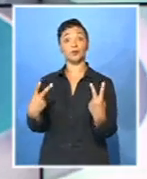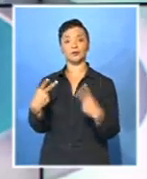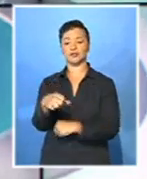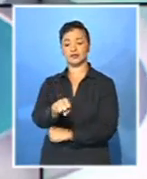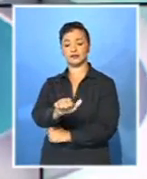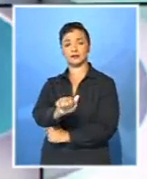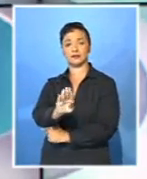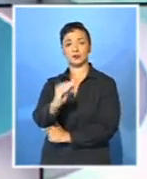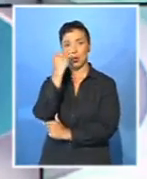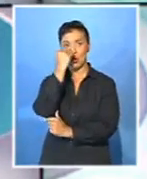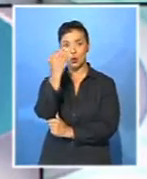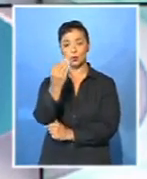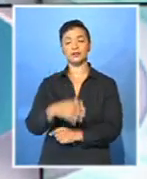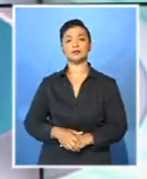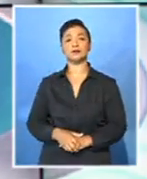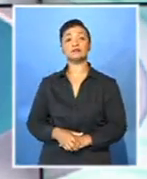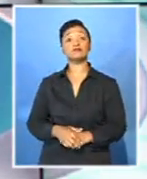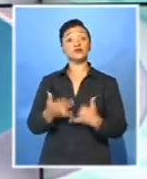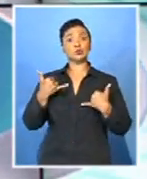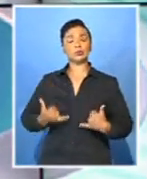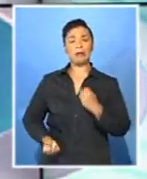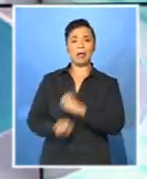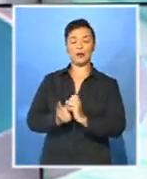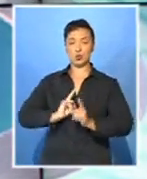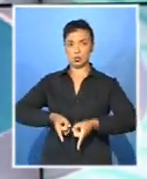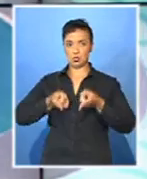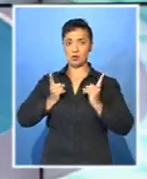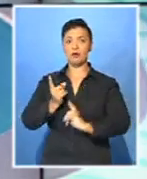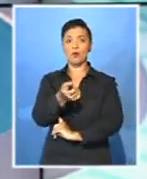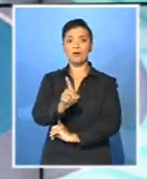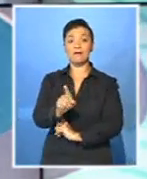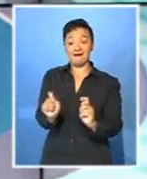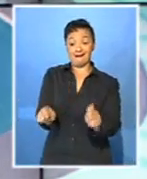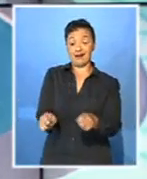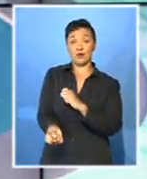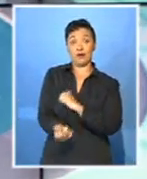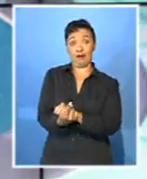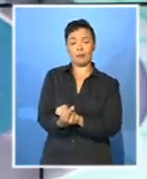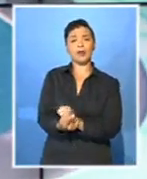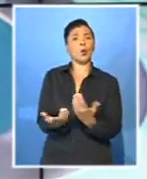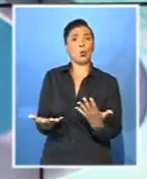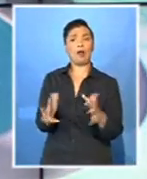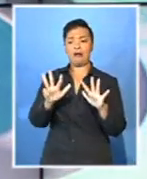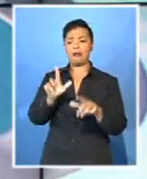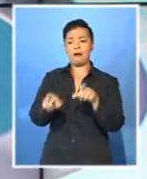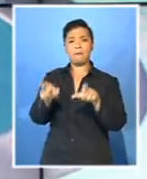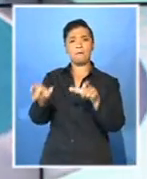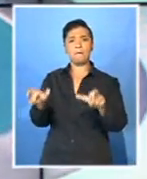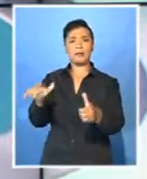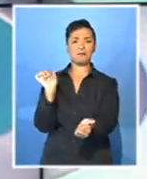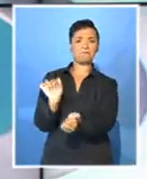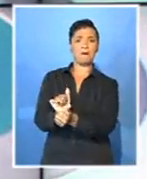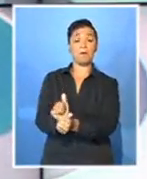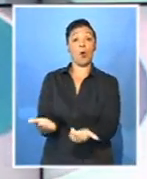You're still watching SABC News Prime. Now, a story that's been breaking now is that 9 workers were held hostage at a store in